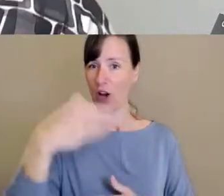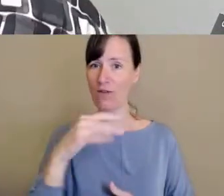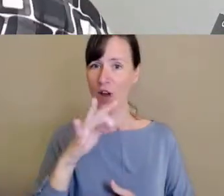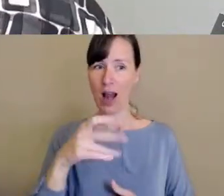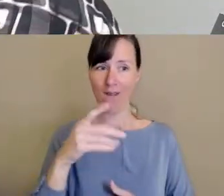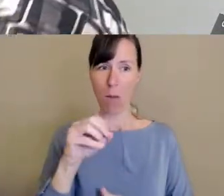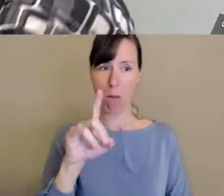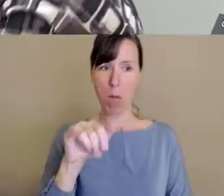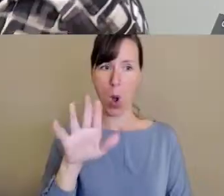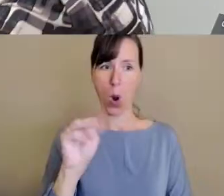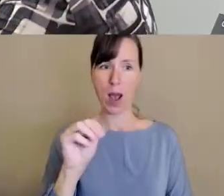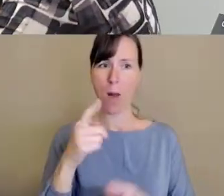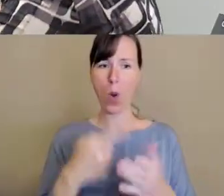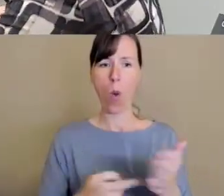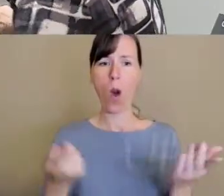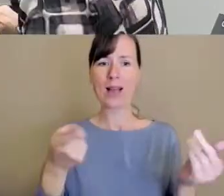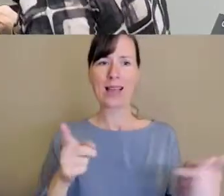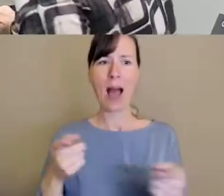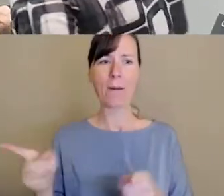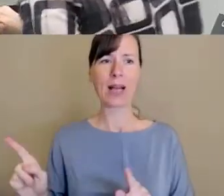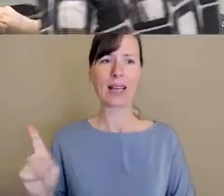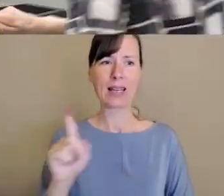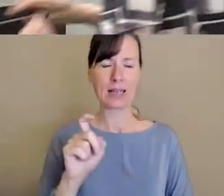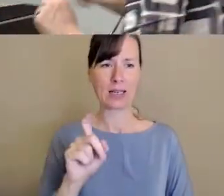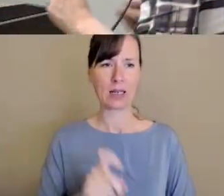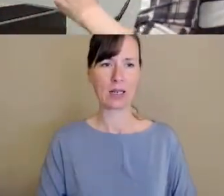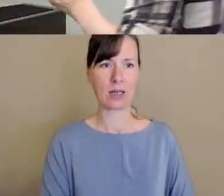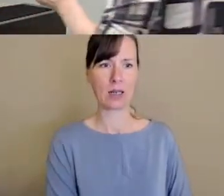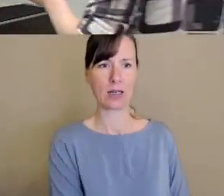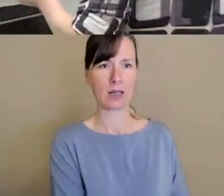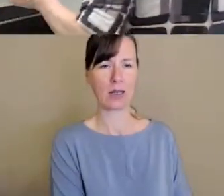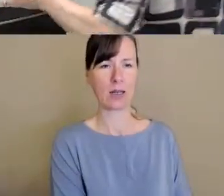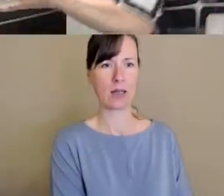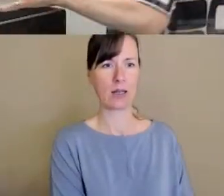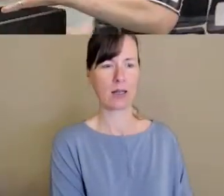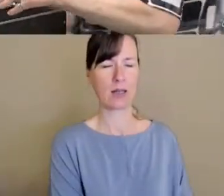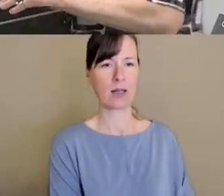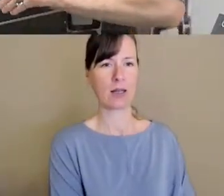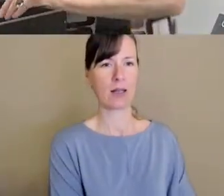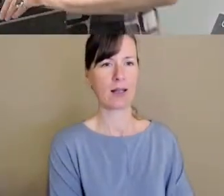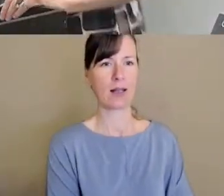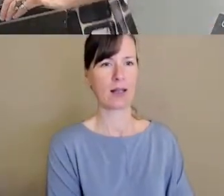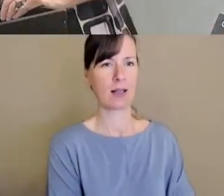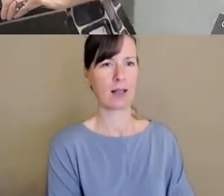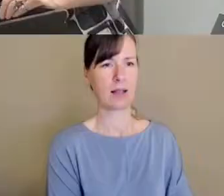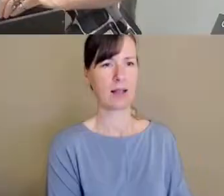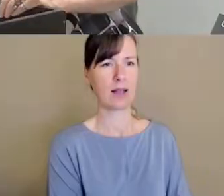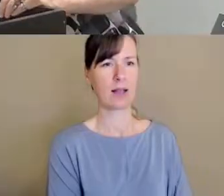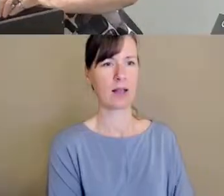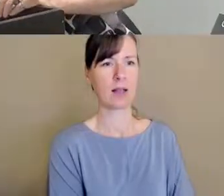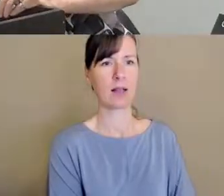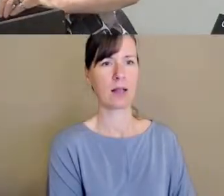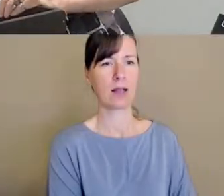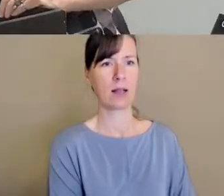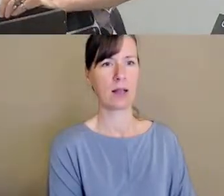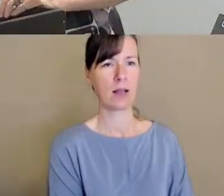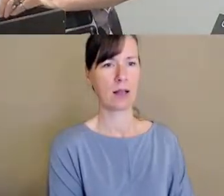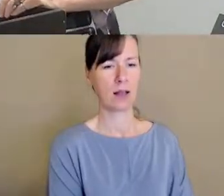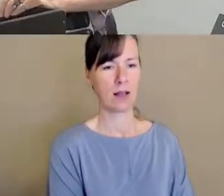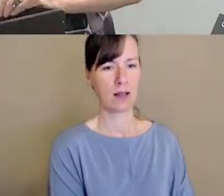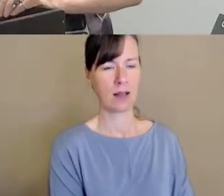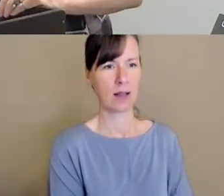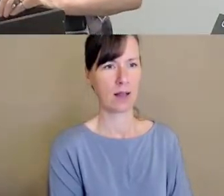What's happening? Something down there? Can someone come over here and poke it or fix